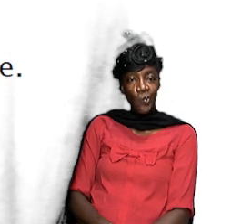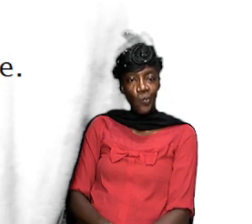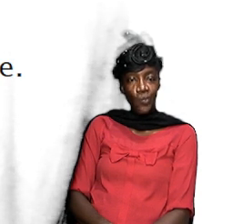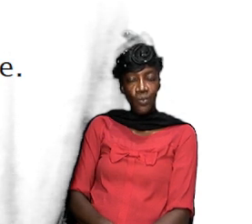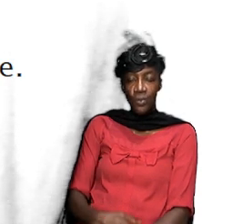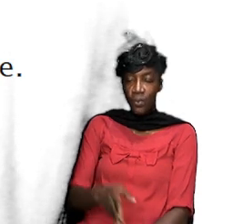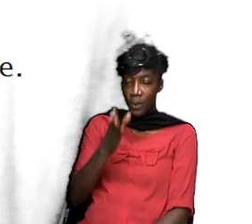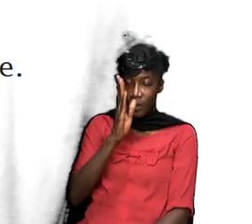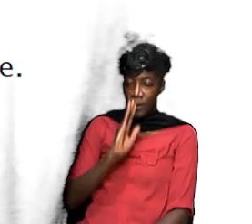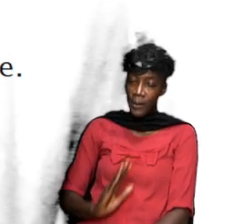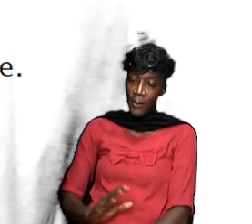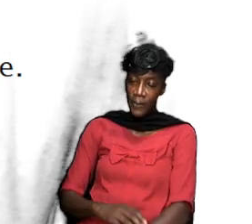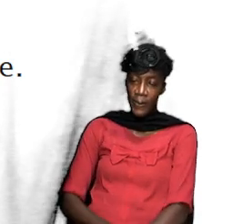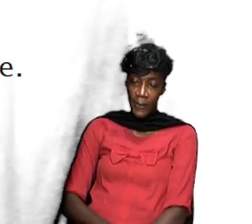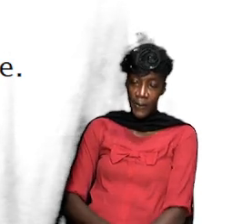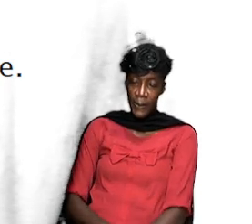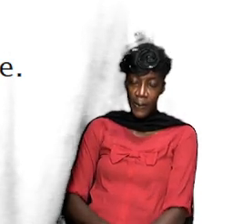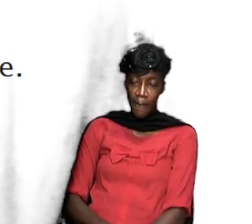God